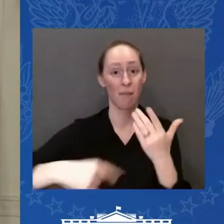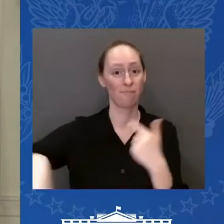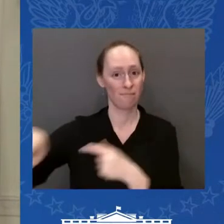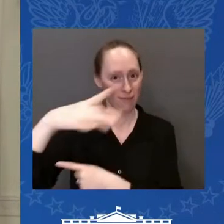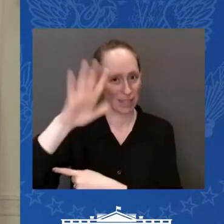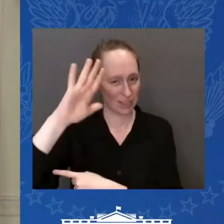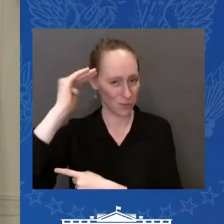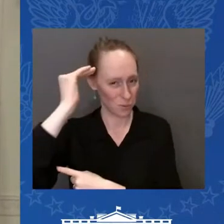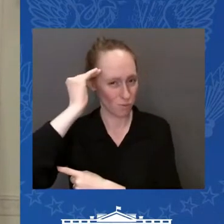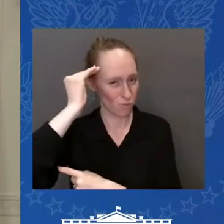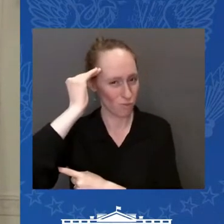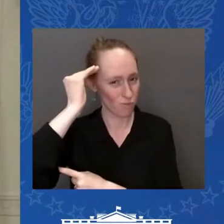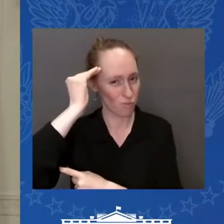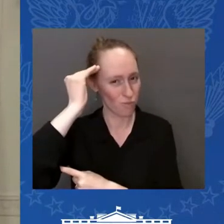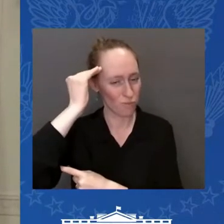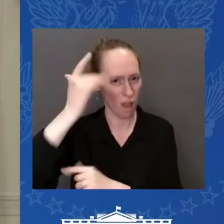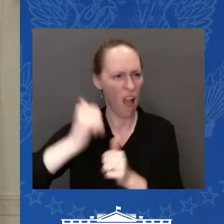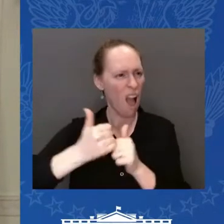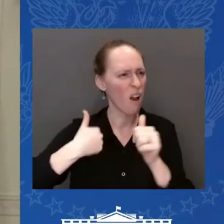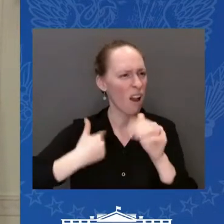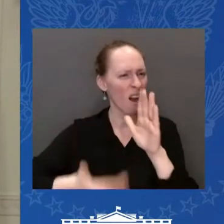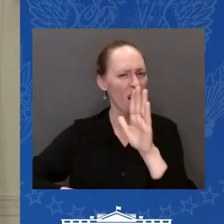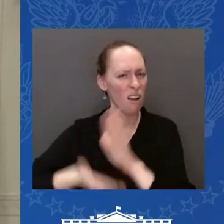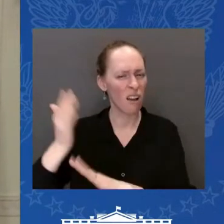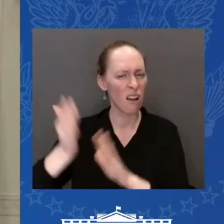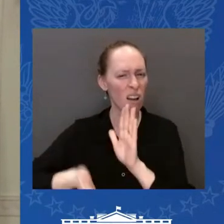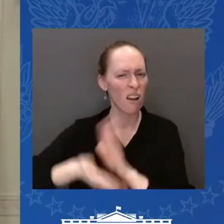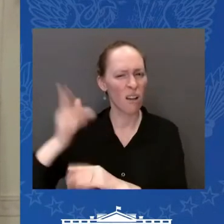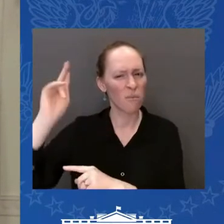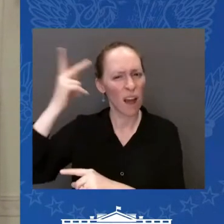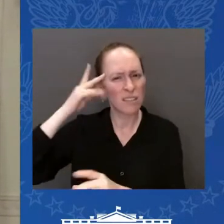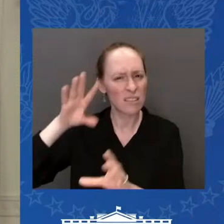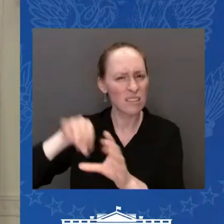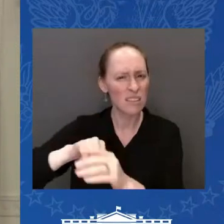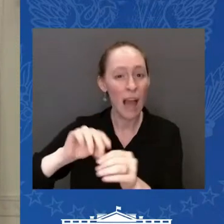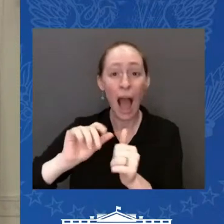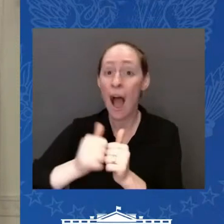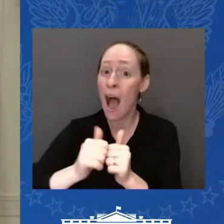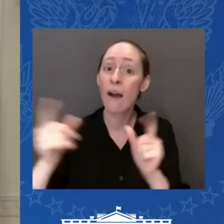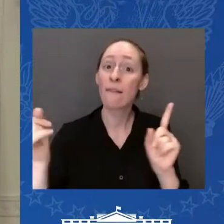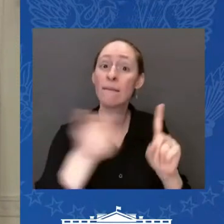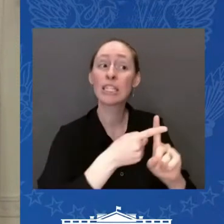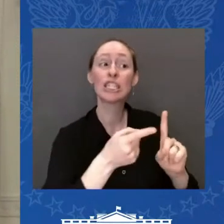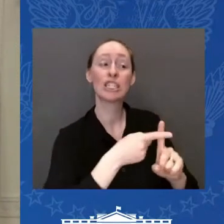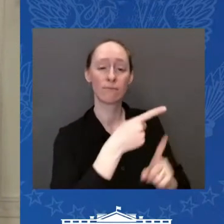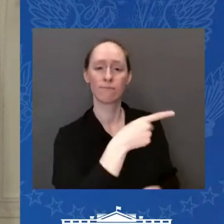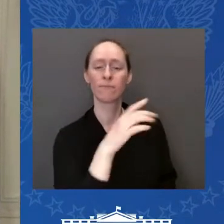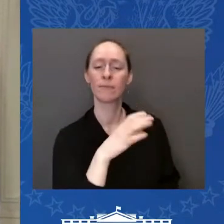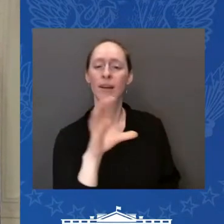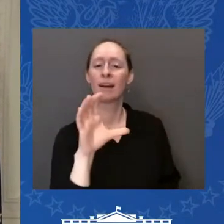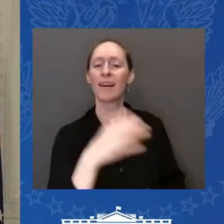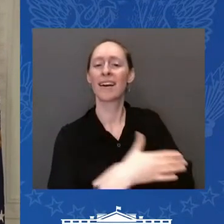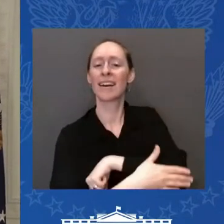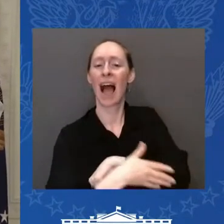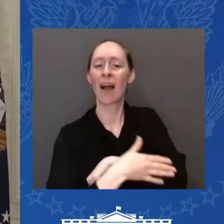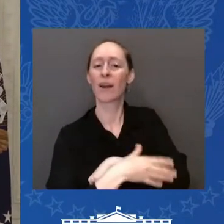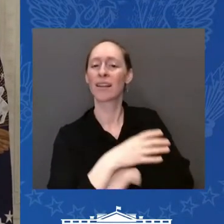Delaware, and then I ran for the U.S. Senate because serving as a local official was too hard.